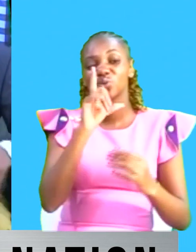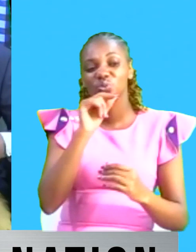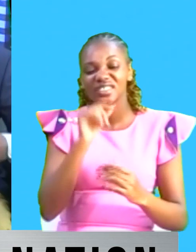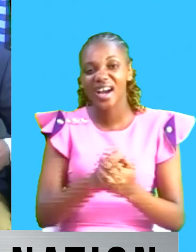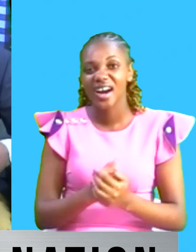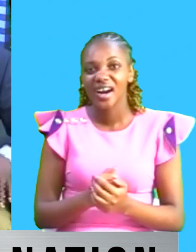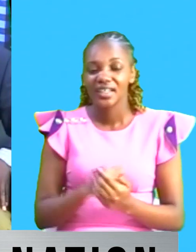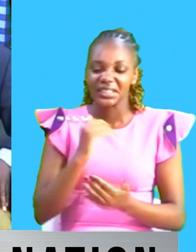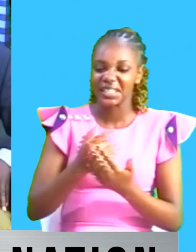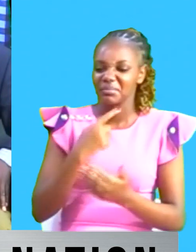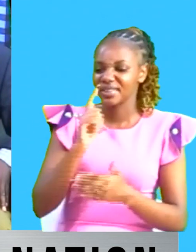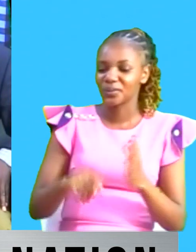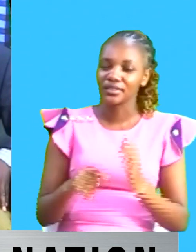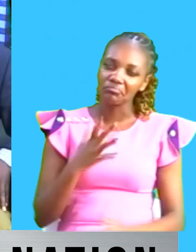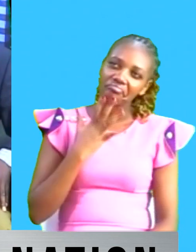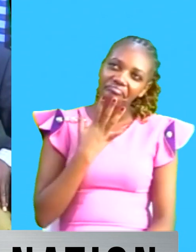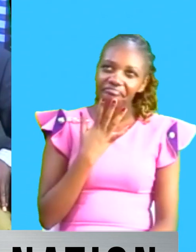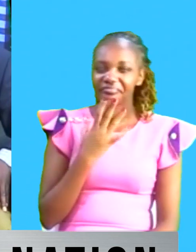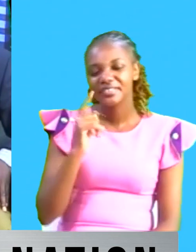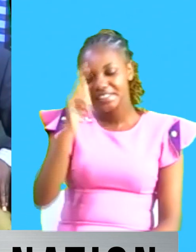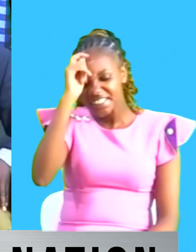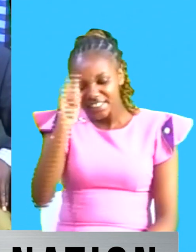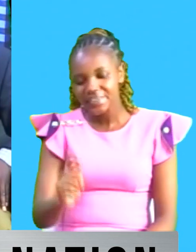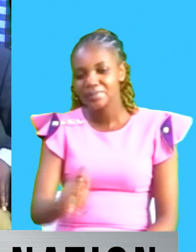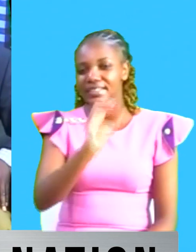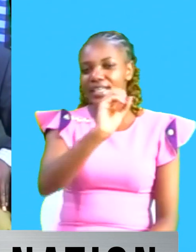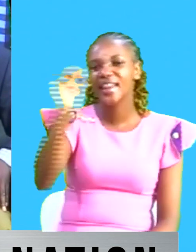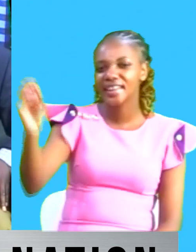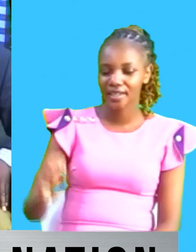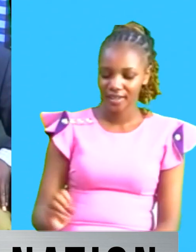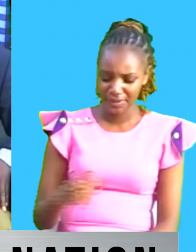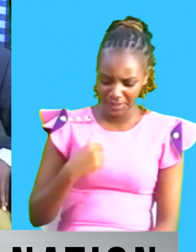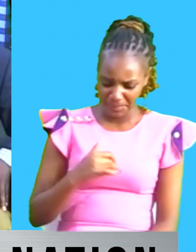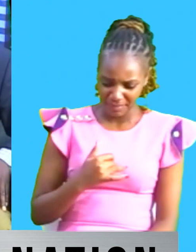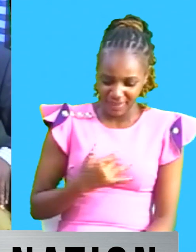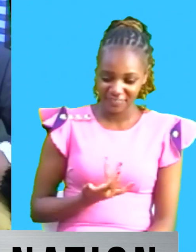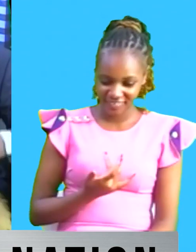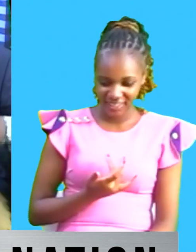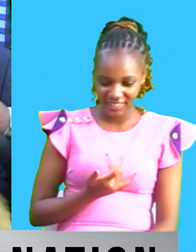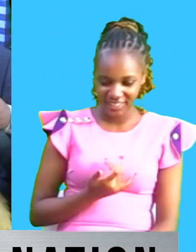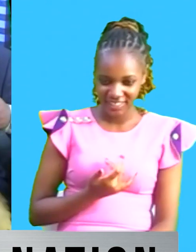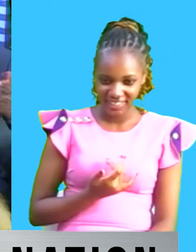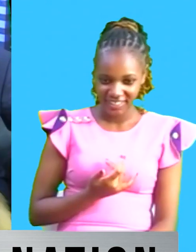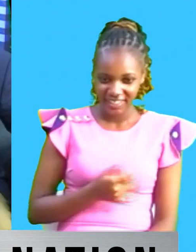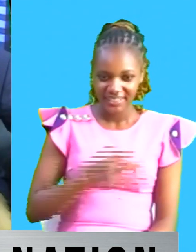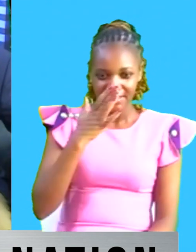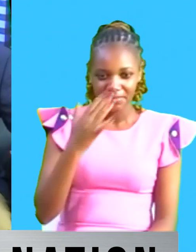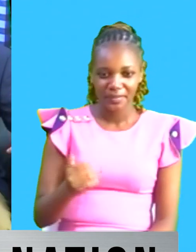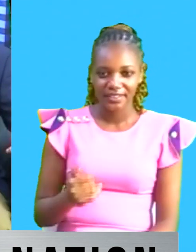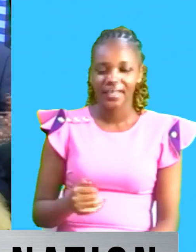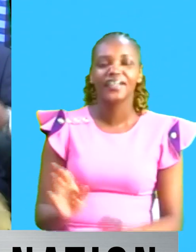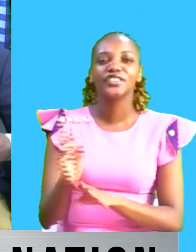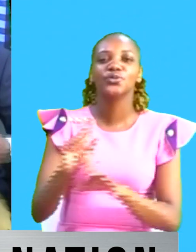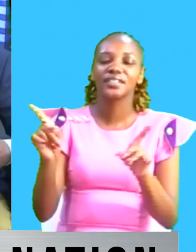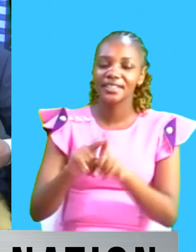some of them were saying that it is disrespect. I feel that they should have also taken the same medium